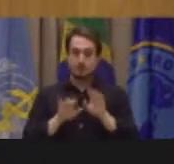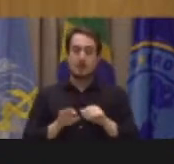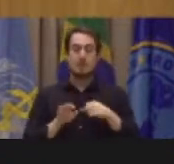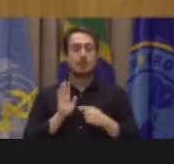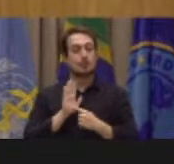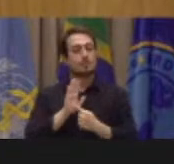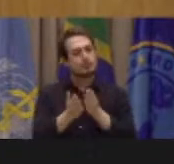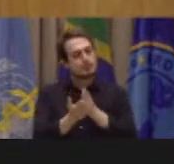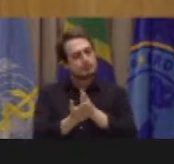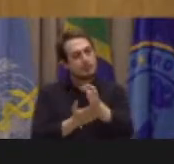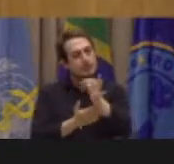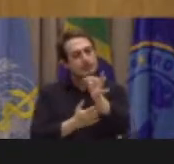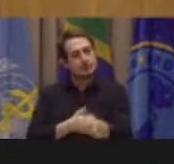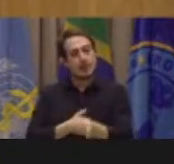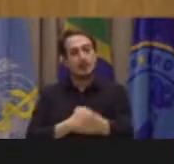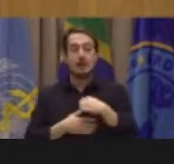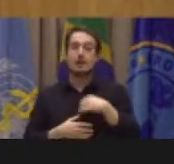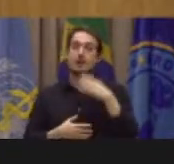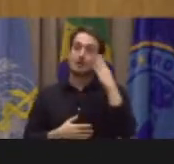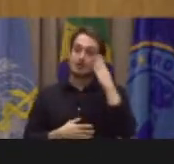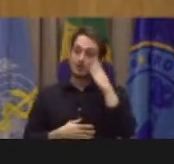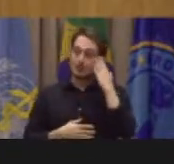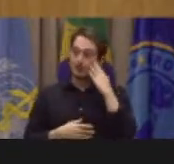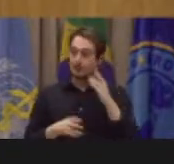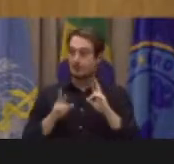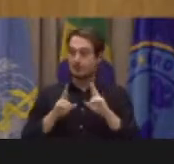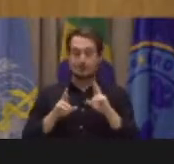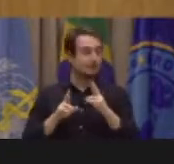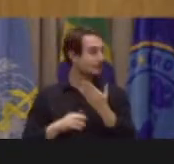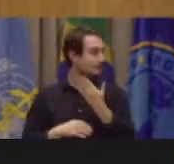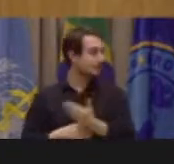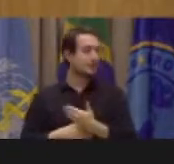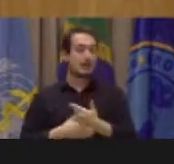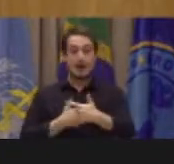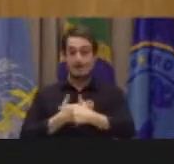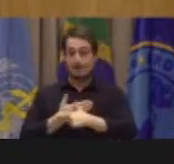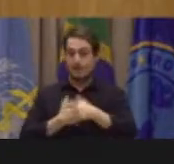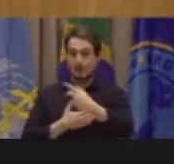to start being diversified. The